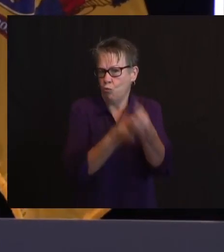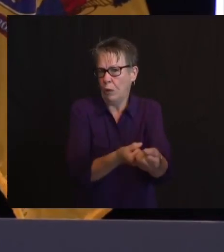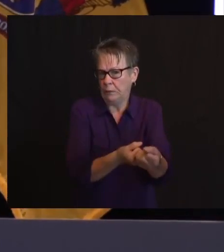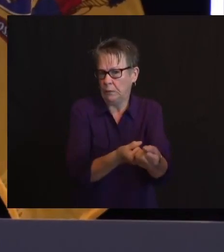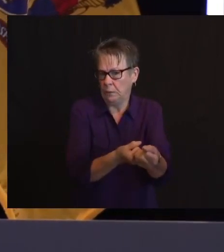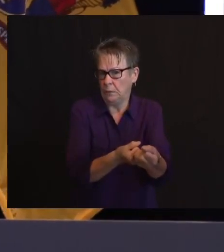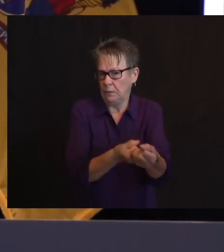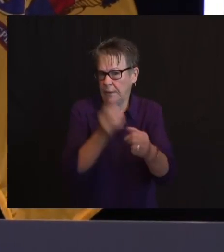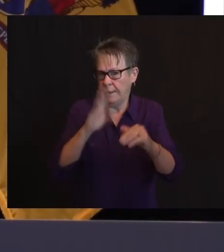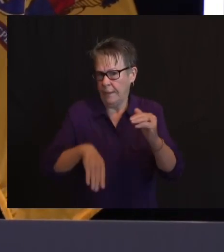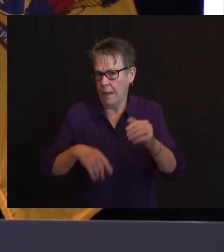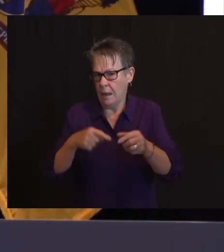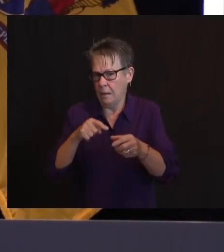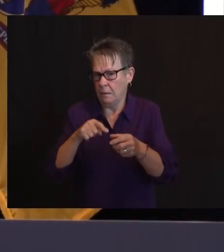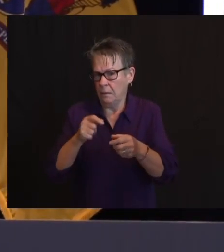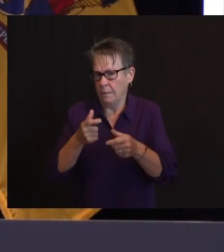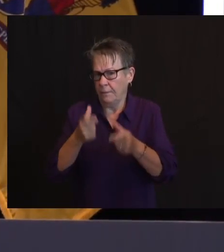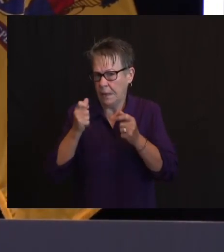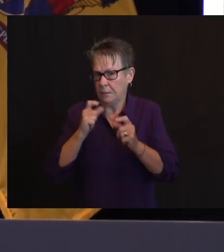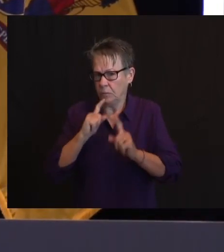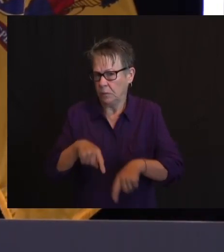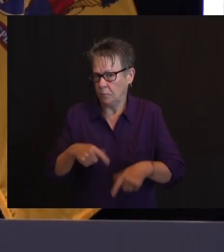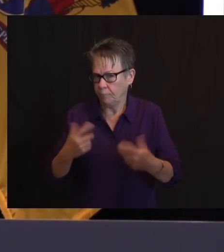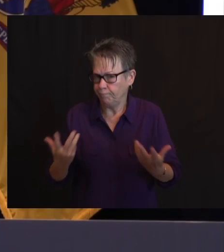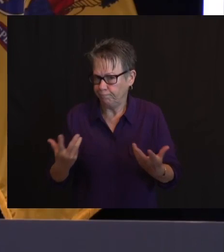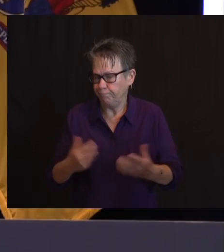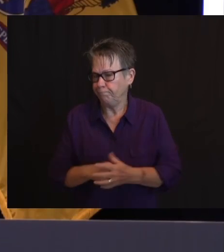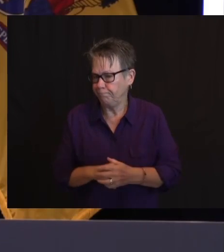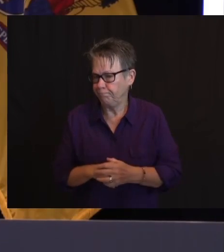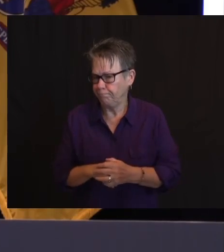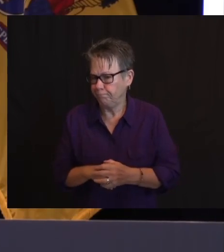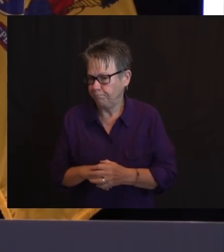Governor. So jumping off a prior question of the